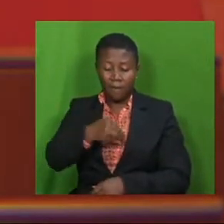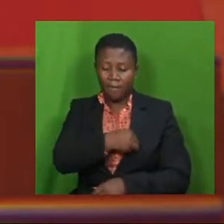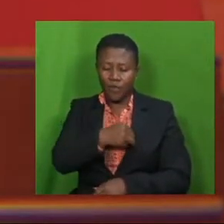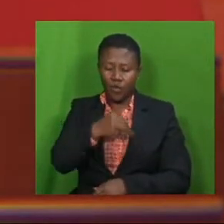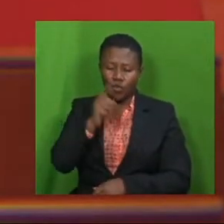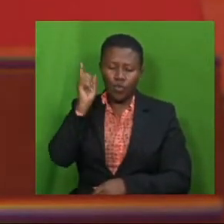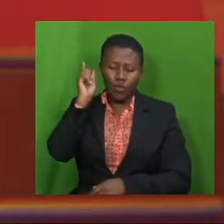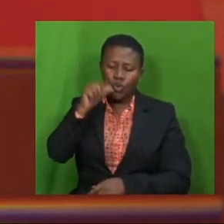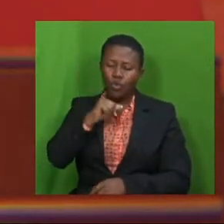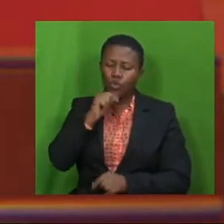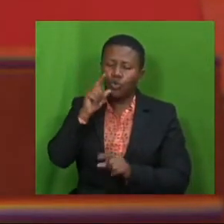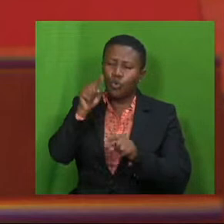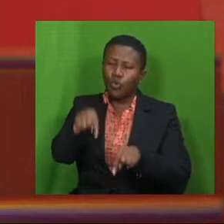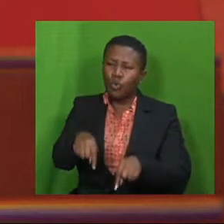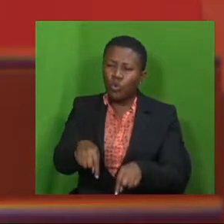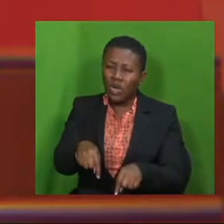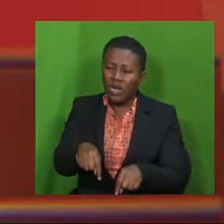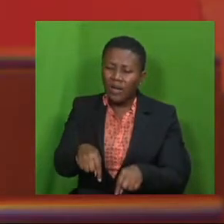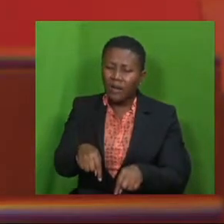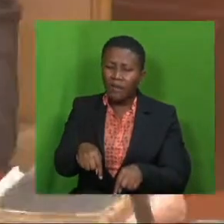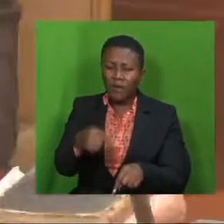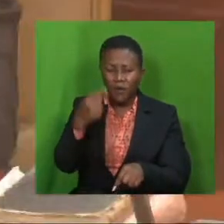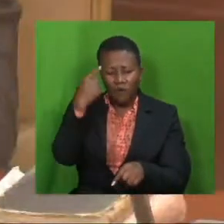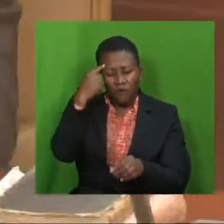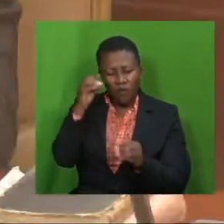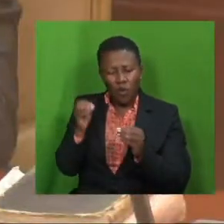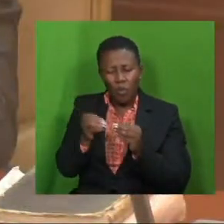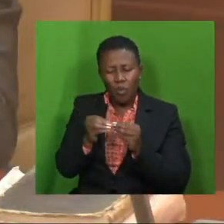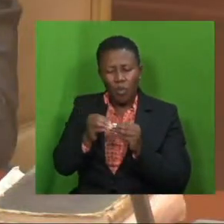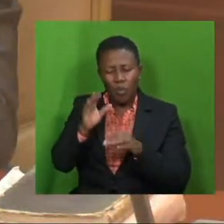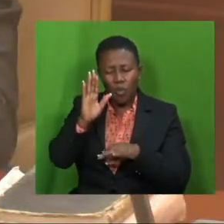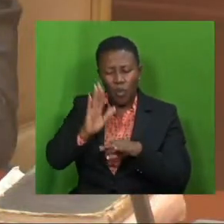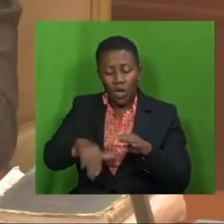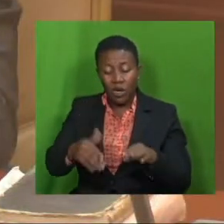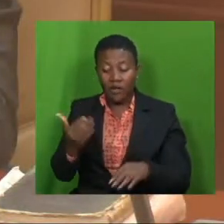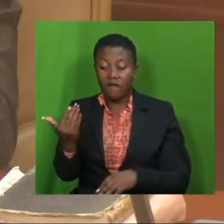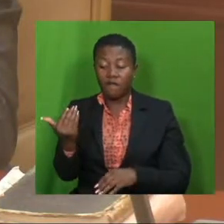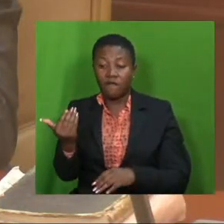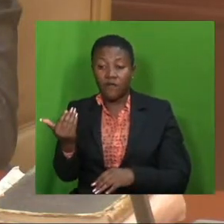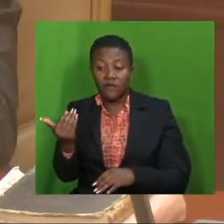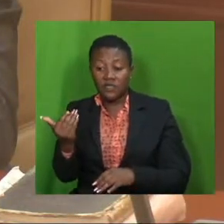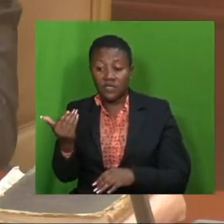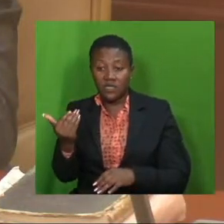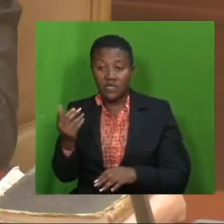during a meeting for more than 15